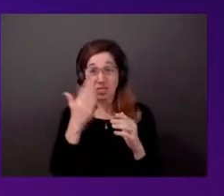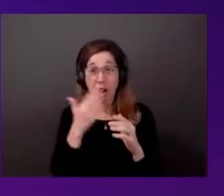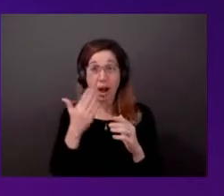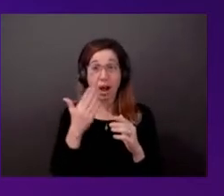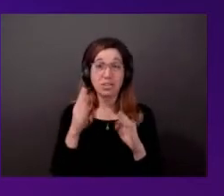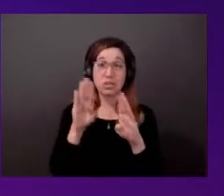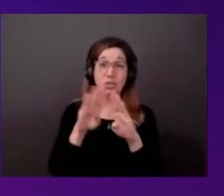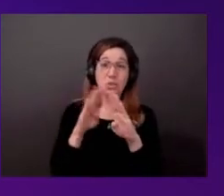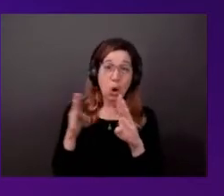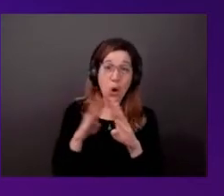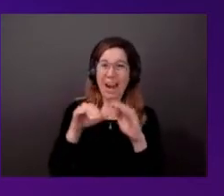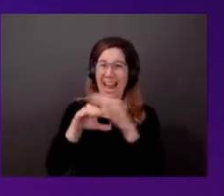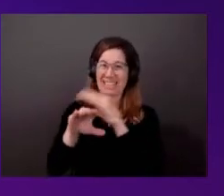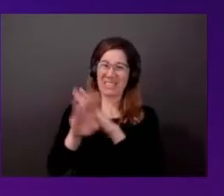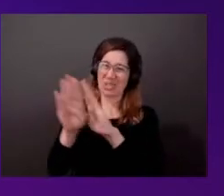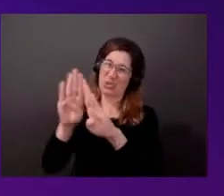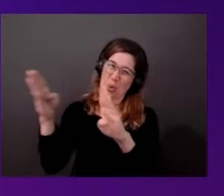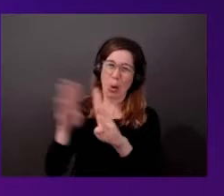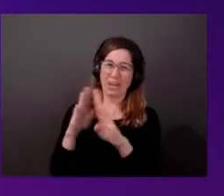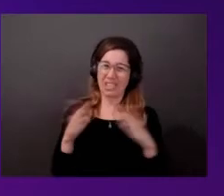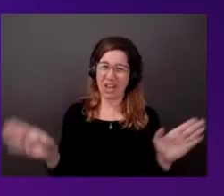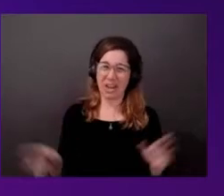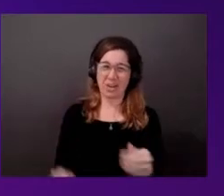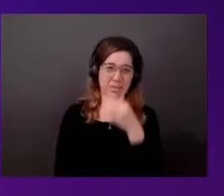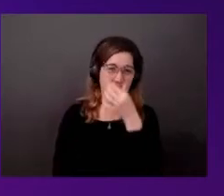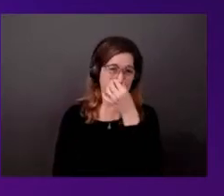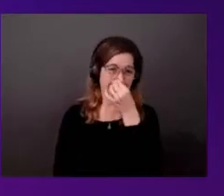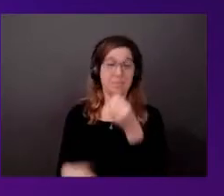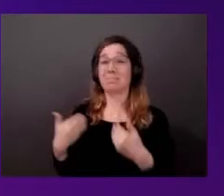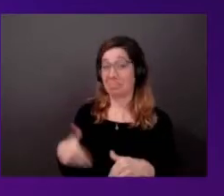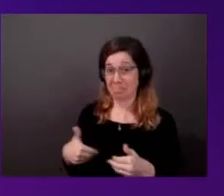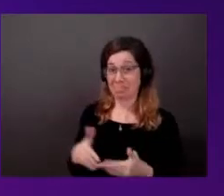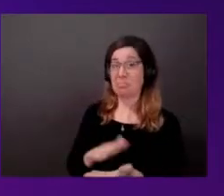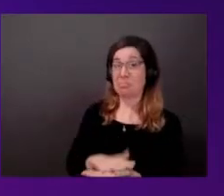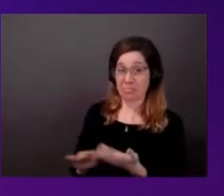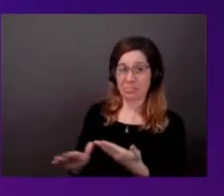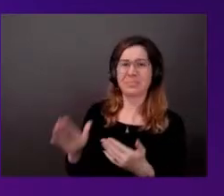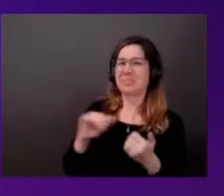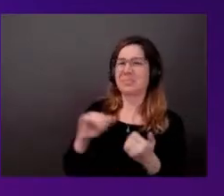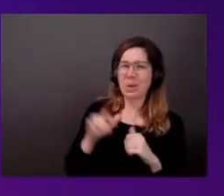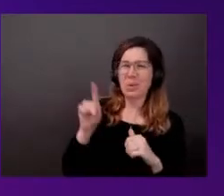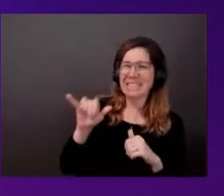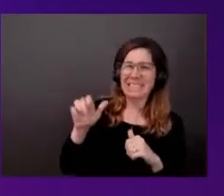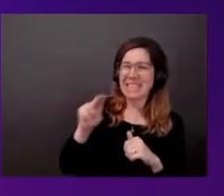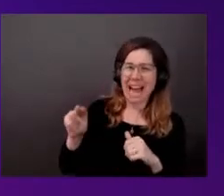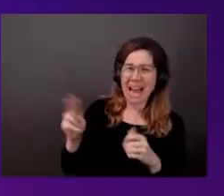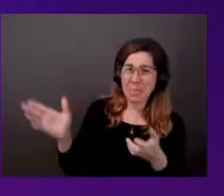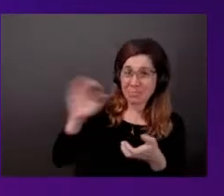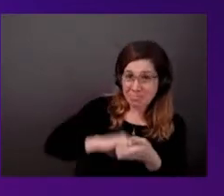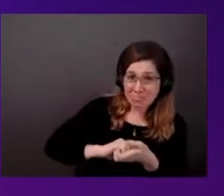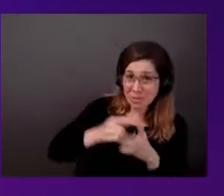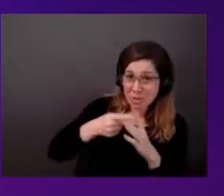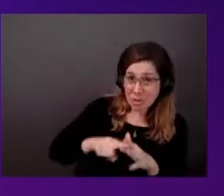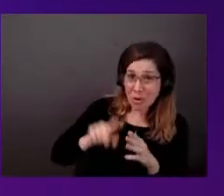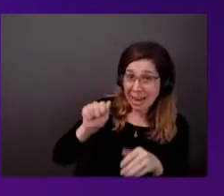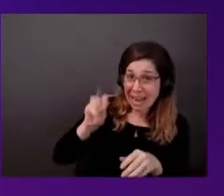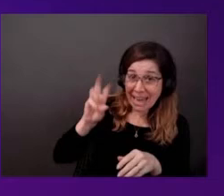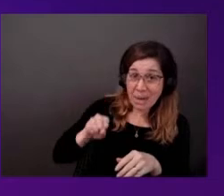actually. Nice. And how did Tyman get started with AWS IoT services, and what was the ultimate